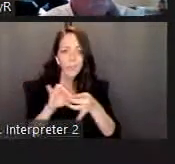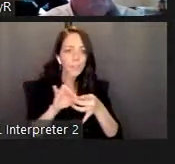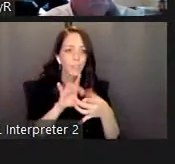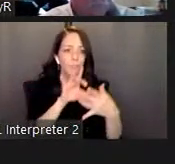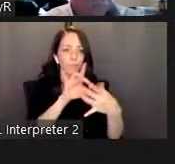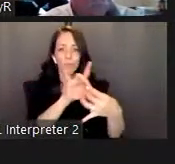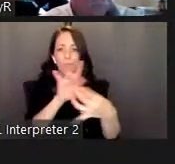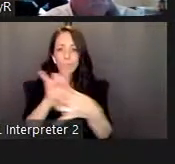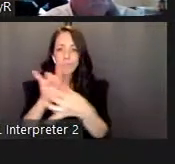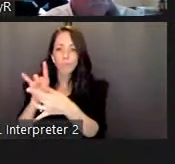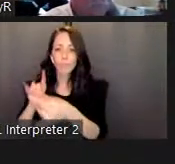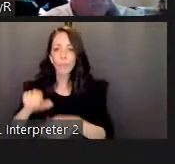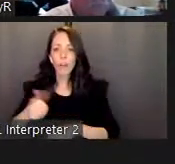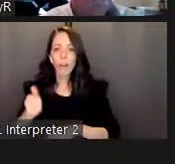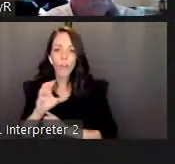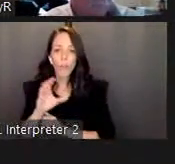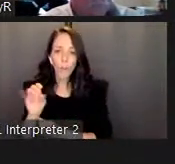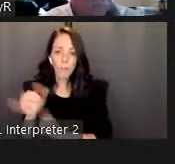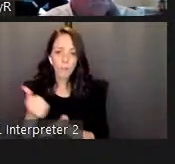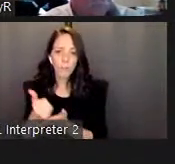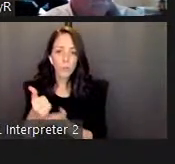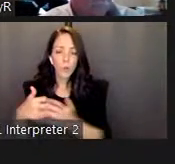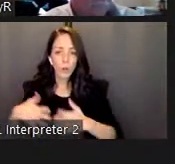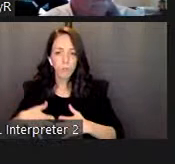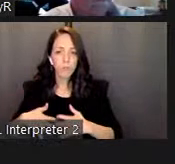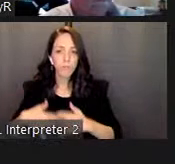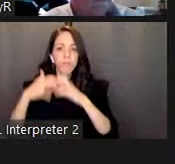ground. Next slide, please.